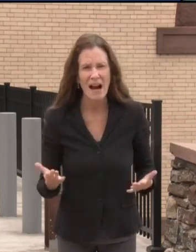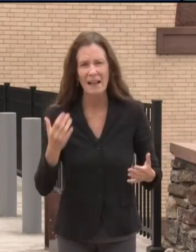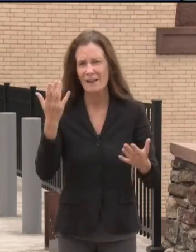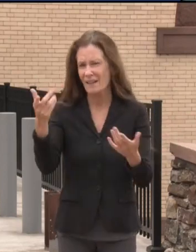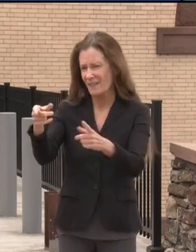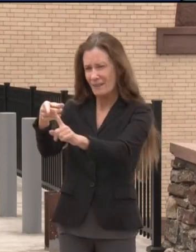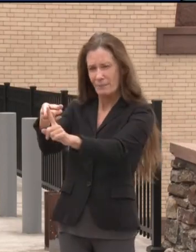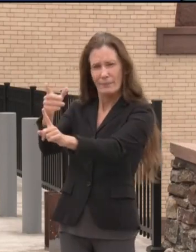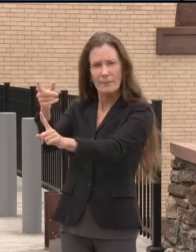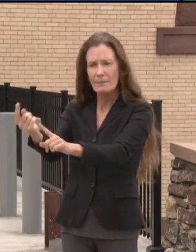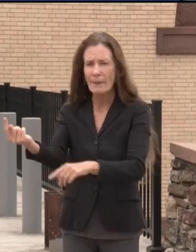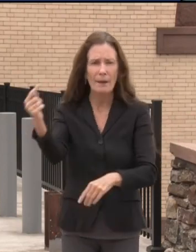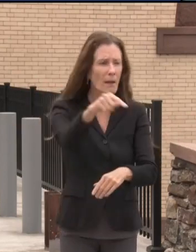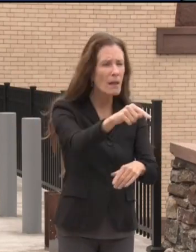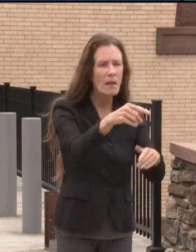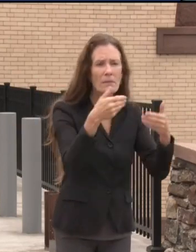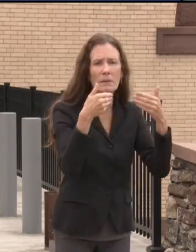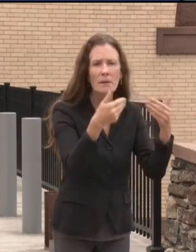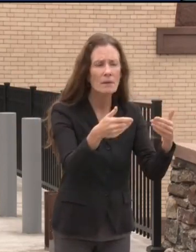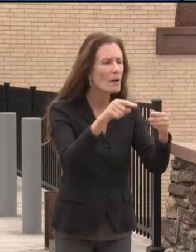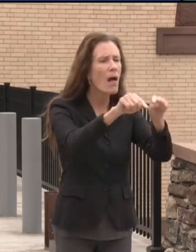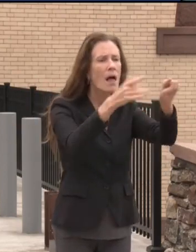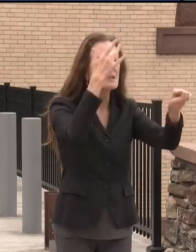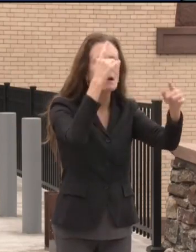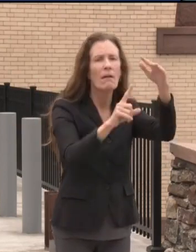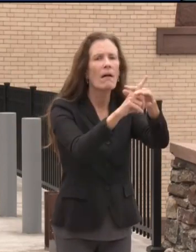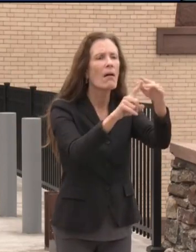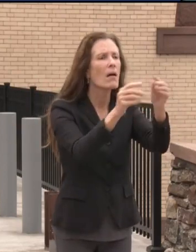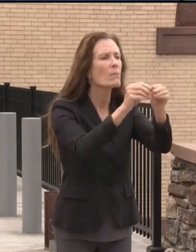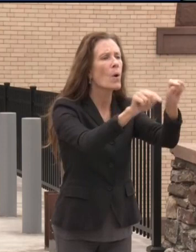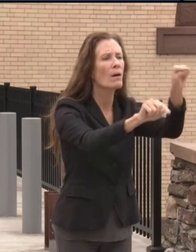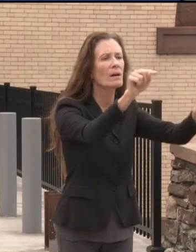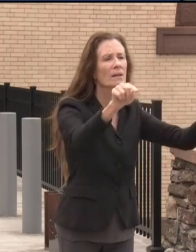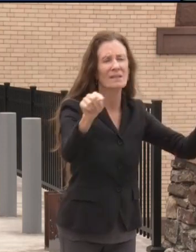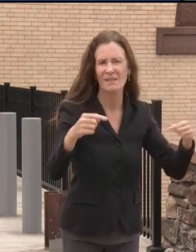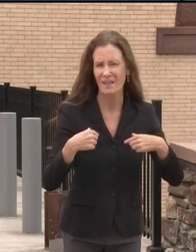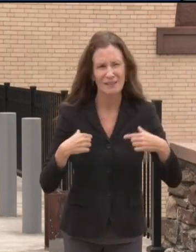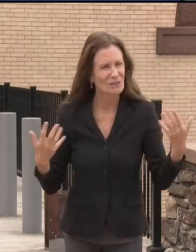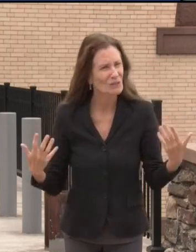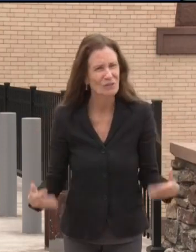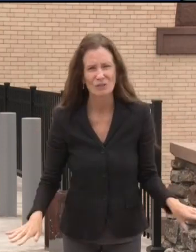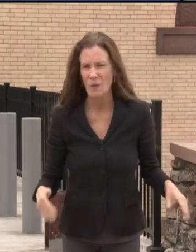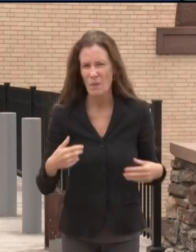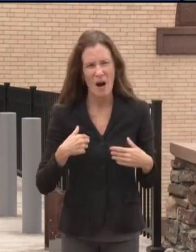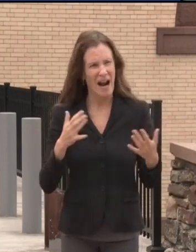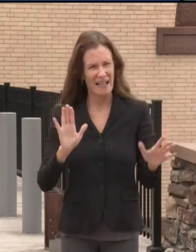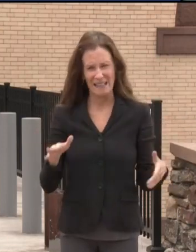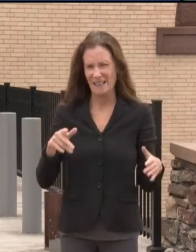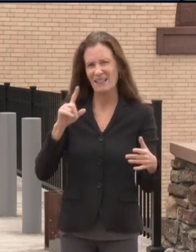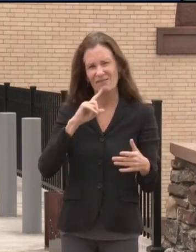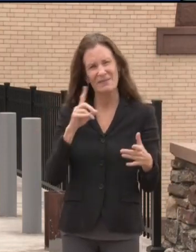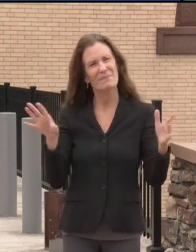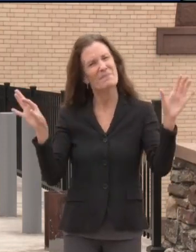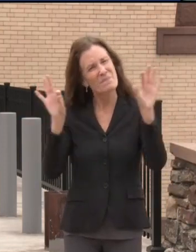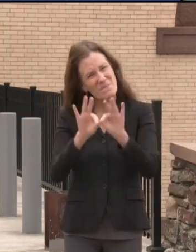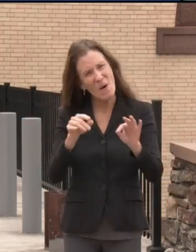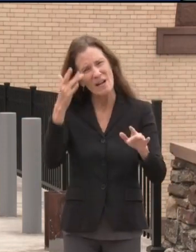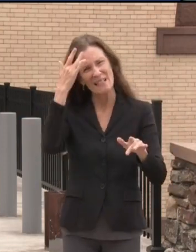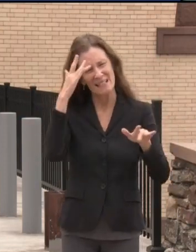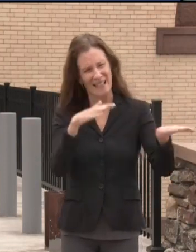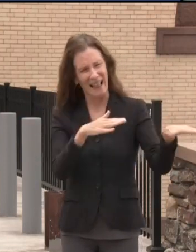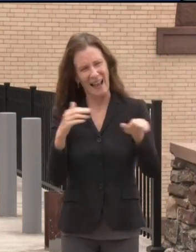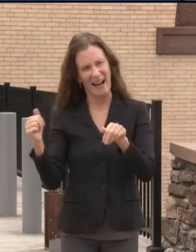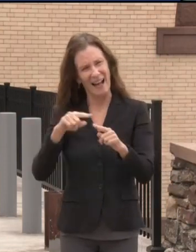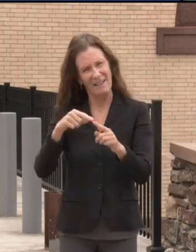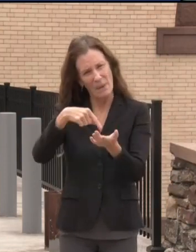dealing with multiple call-offs with sick employees. And sick employees, I mean, let's face it, they're not as productive, even